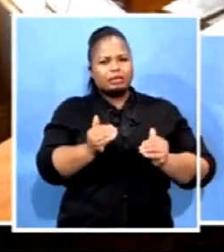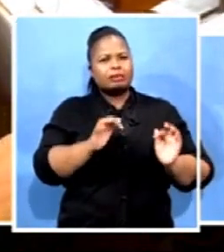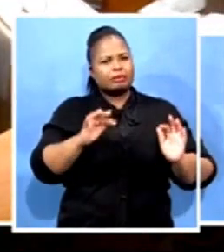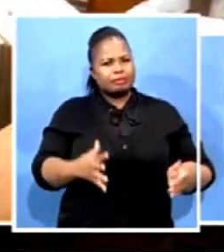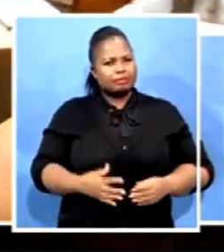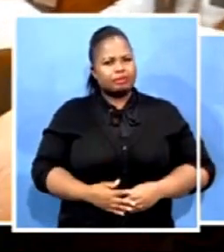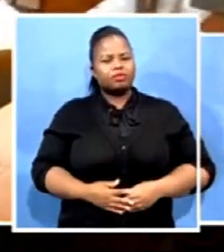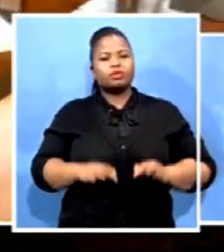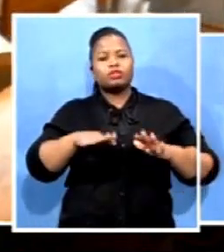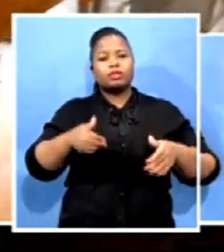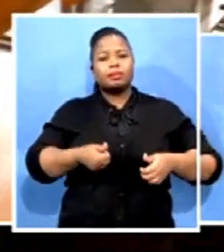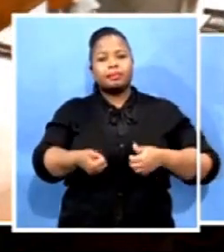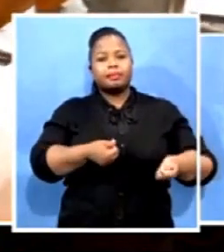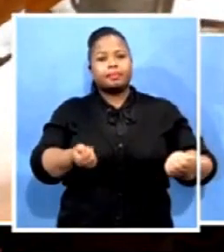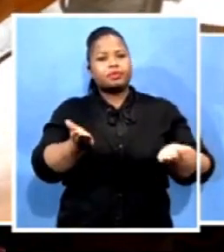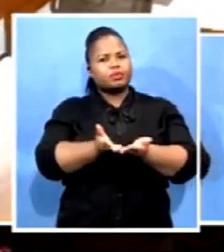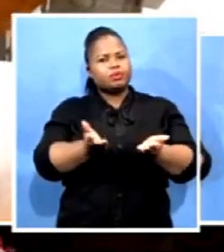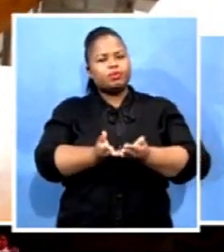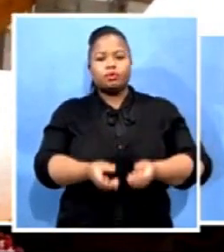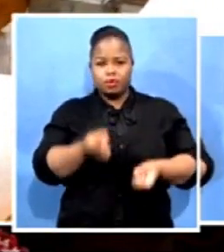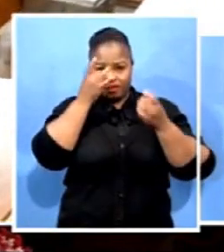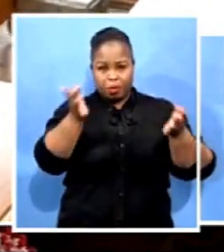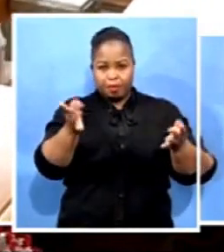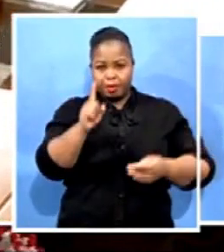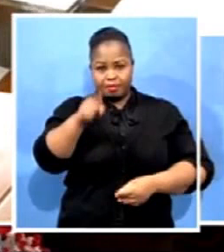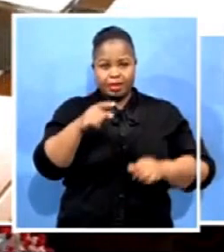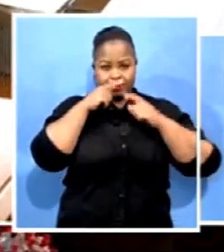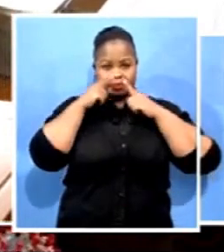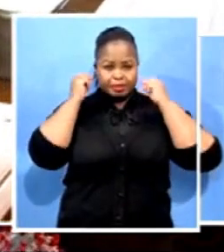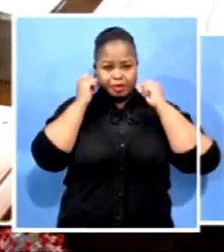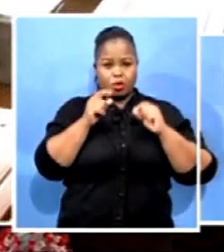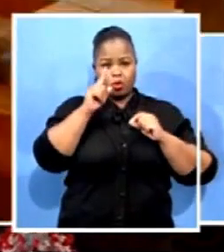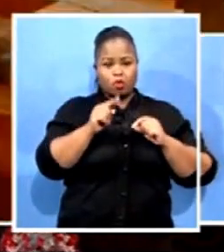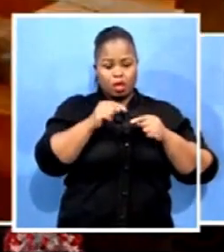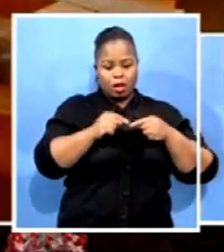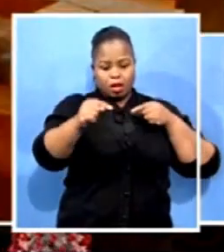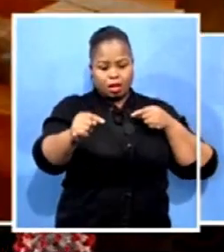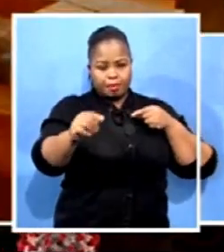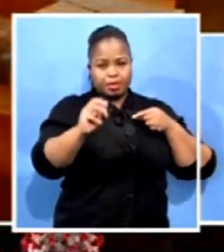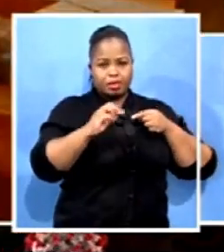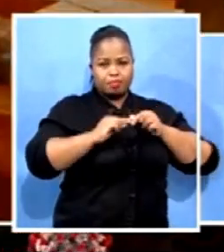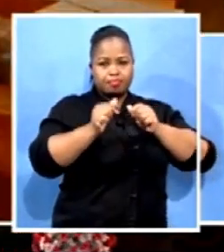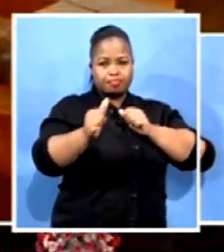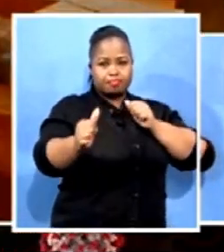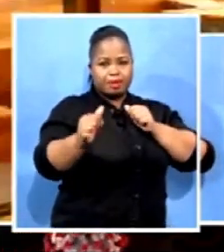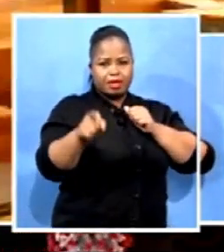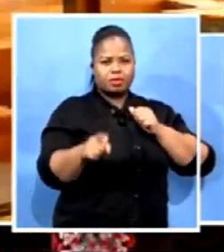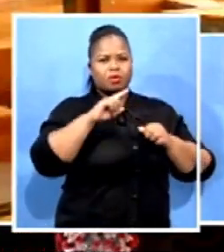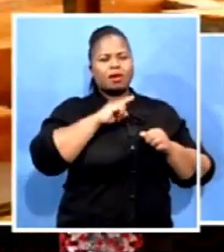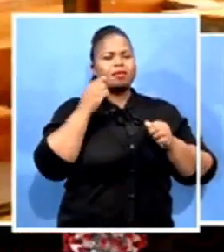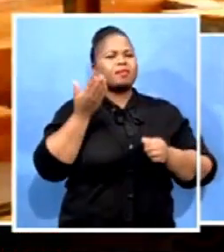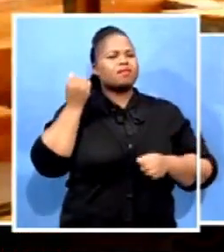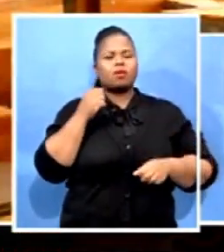and you tell them they need to be about 1.5 meters or 2 meters away from their friends who they've never haven't seen in